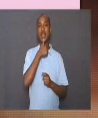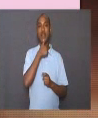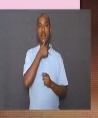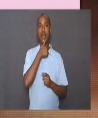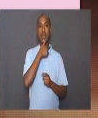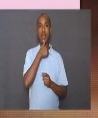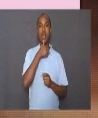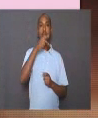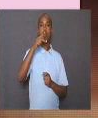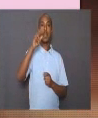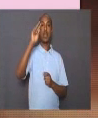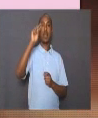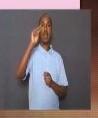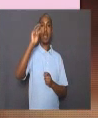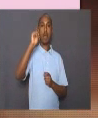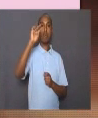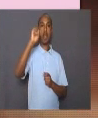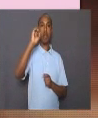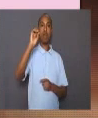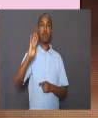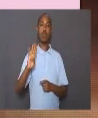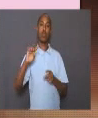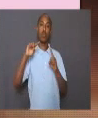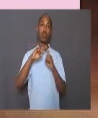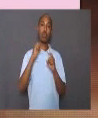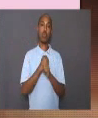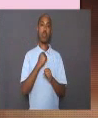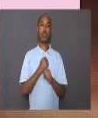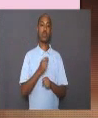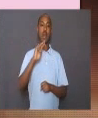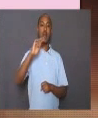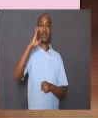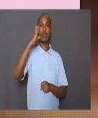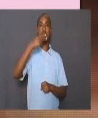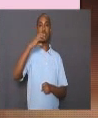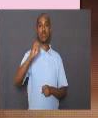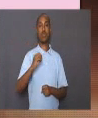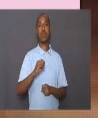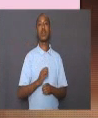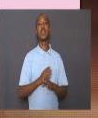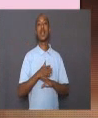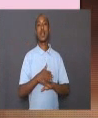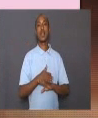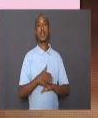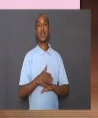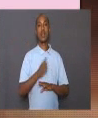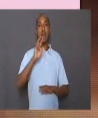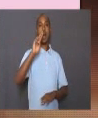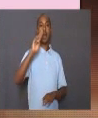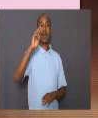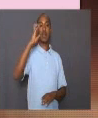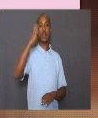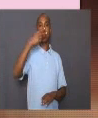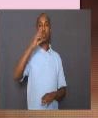potassium permanganate to produce an aldehyde. Then the aldehyde